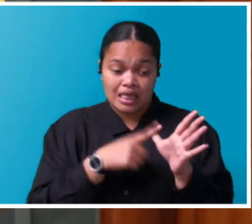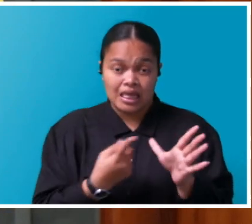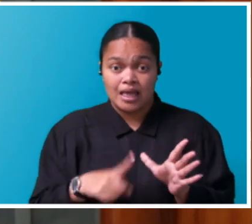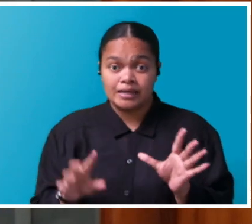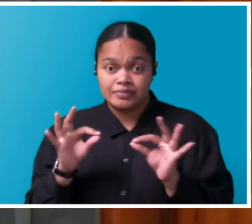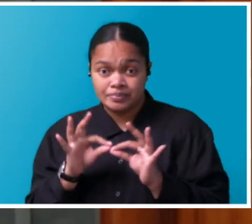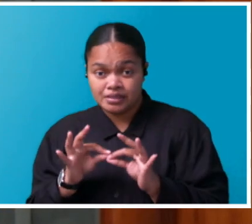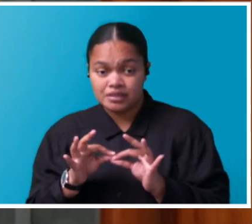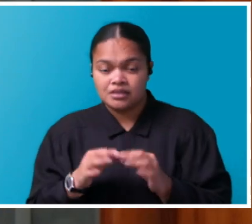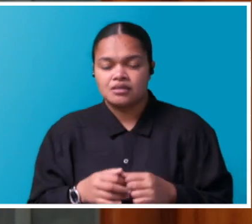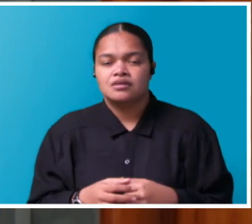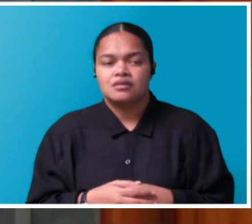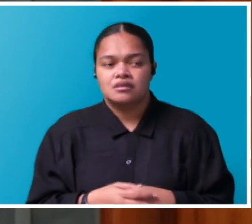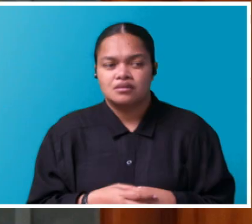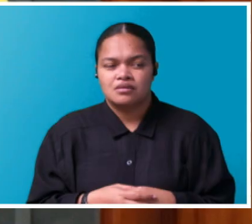which is